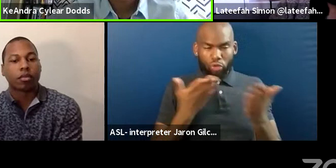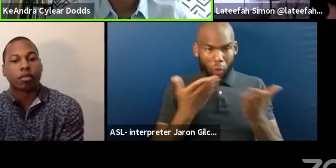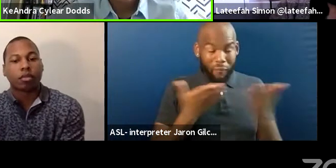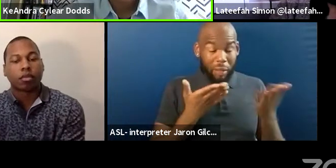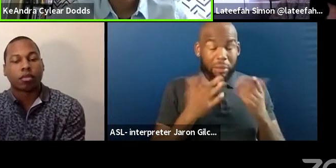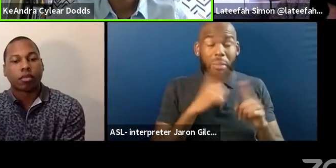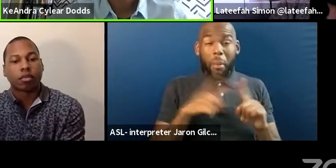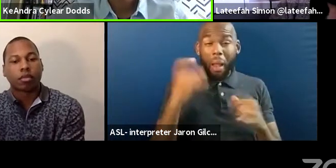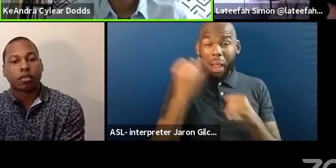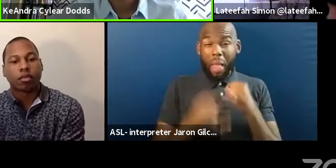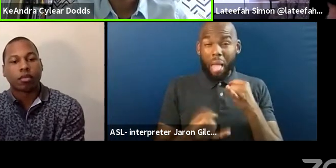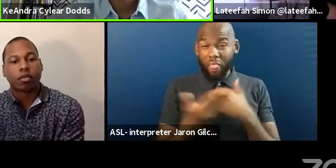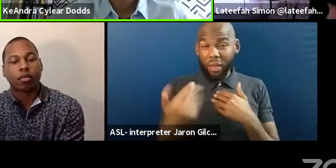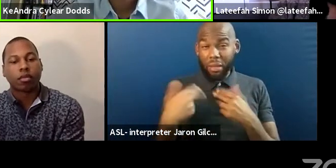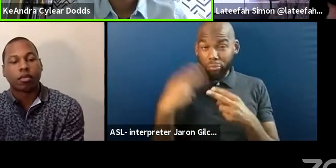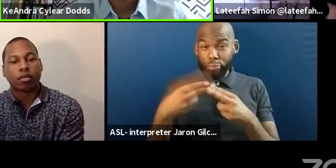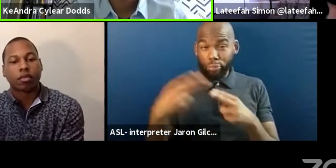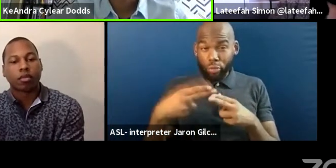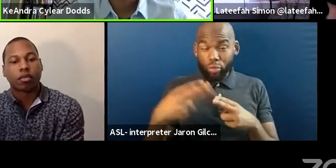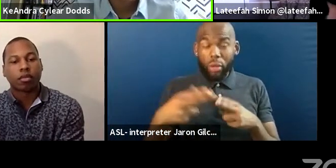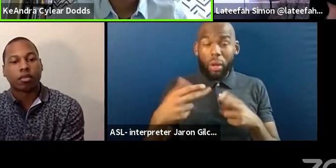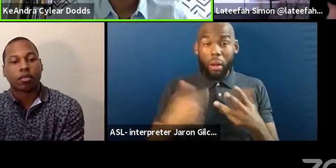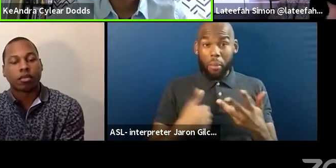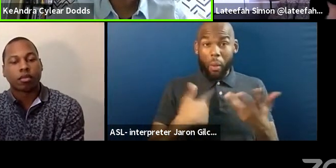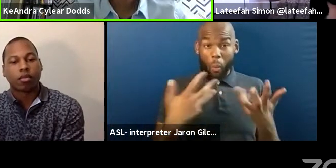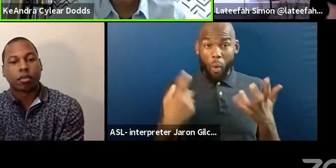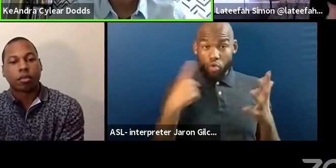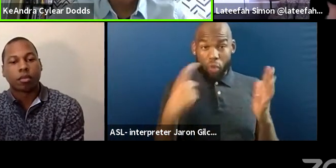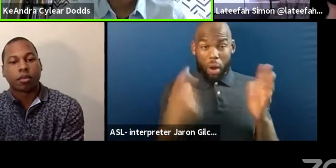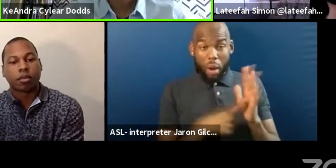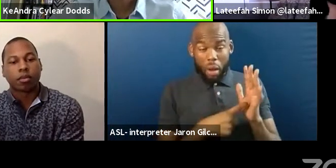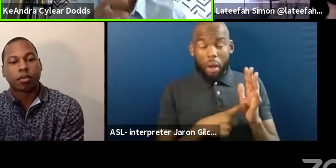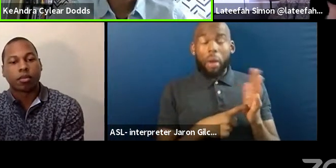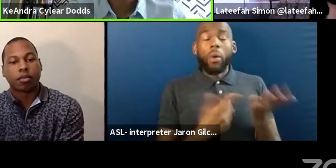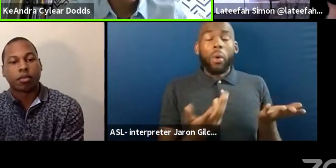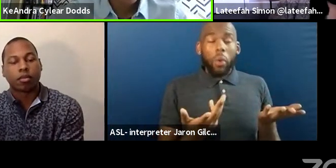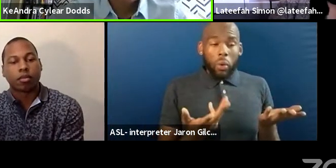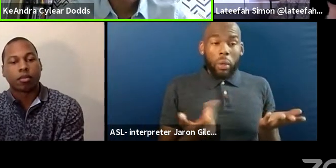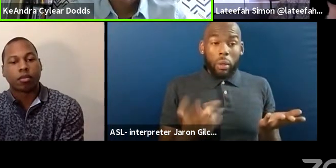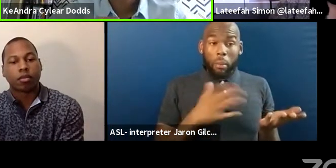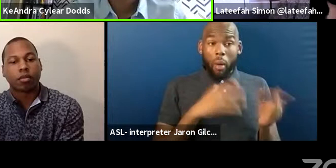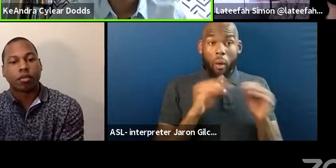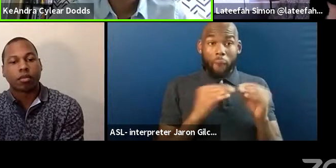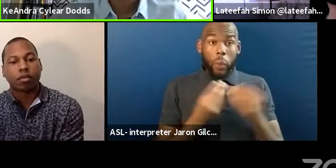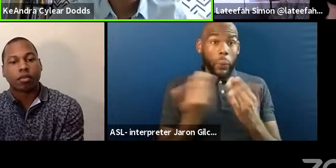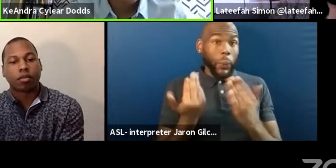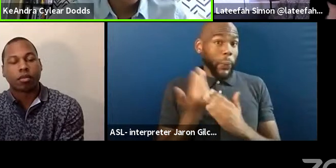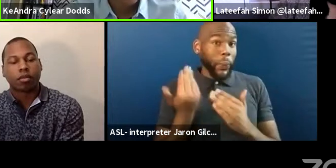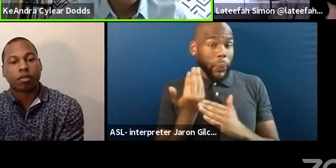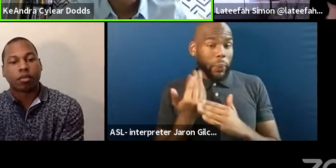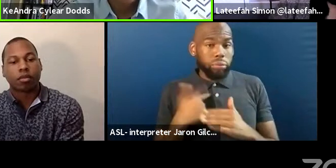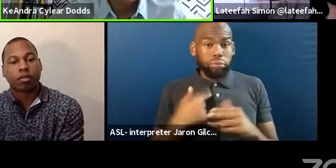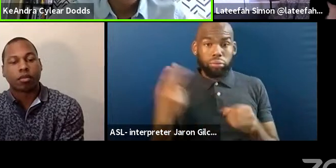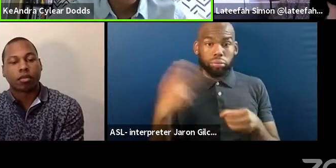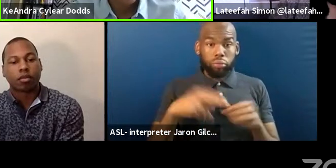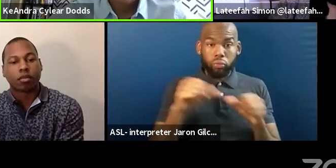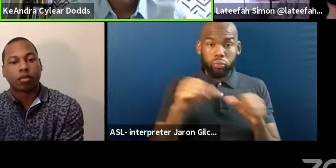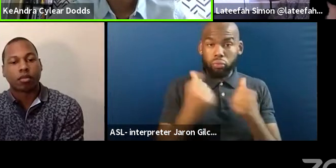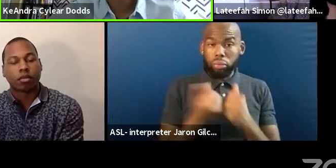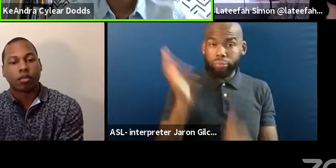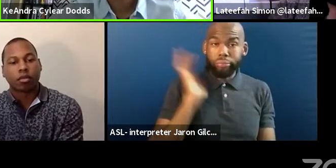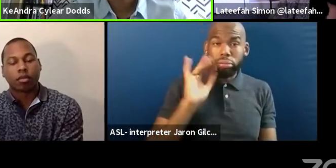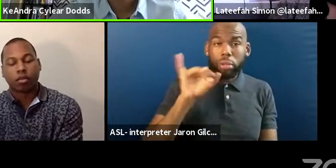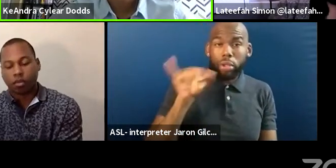just that I do want to also recognize that, so my office is new. I joined our agency in